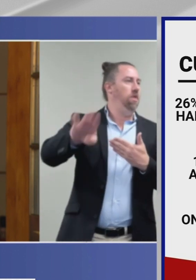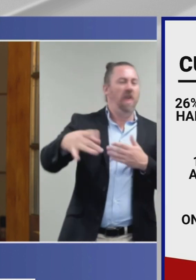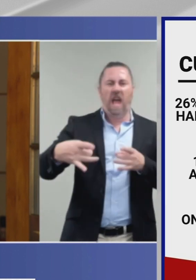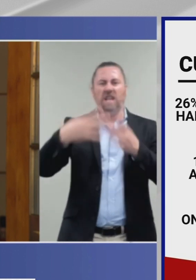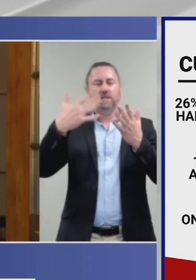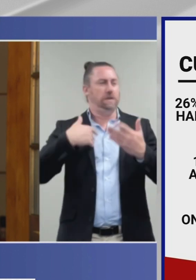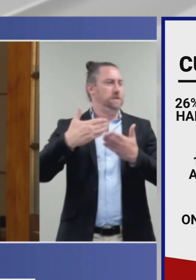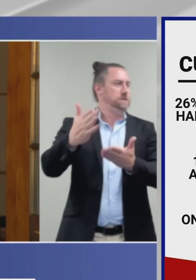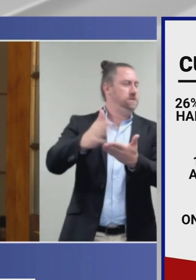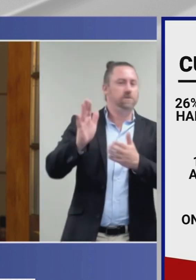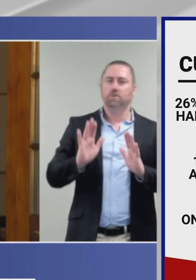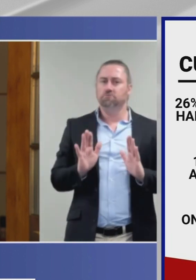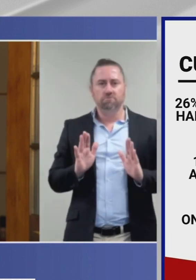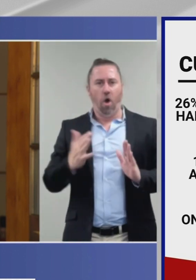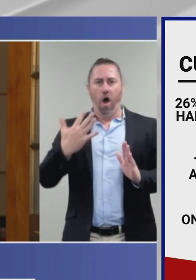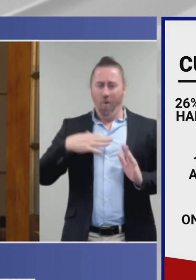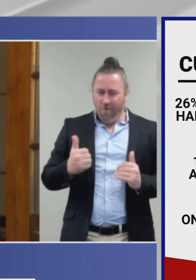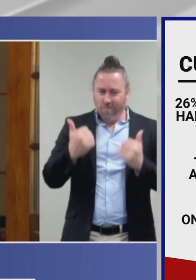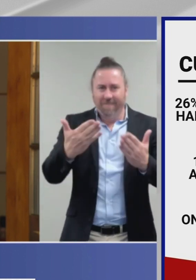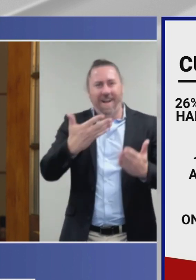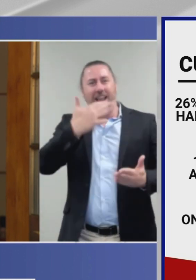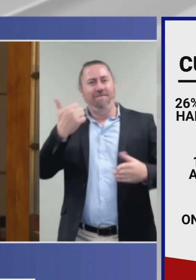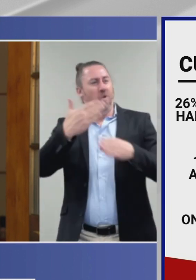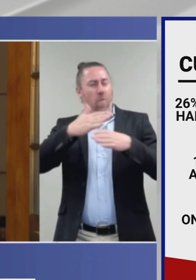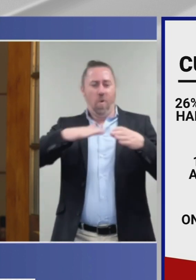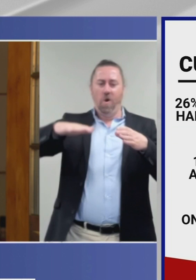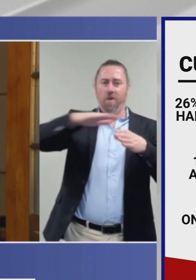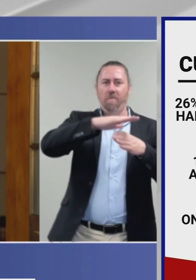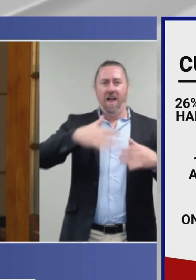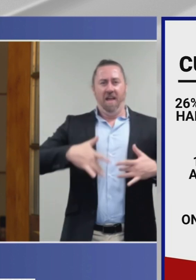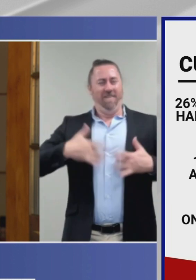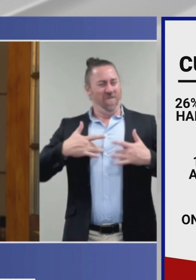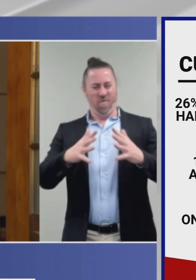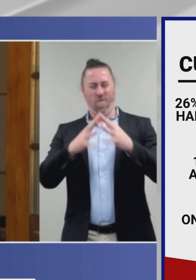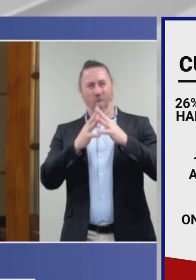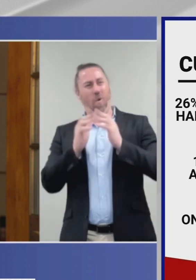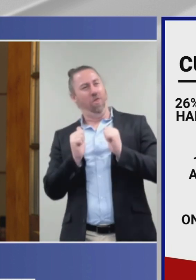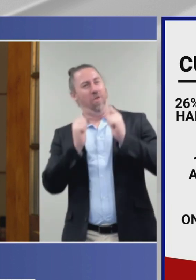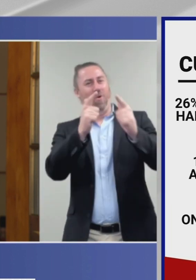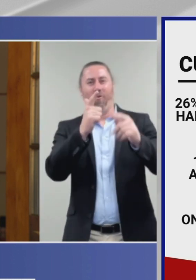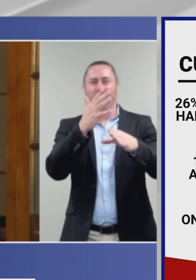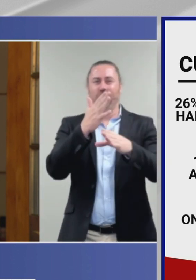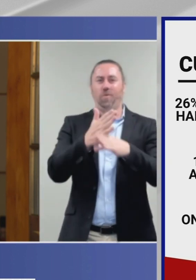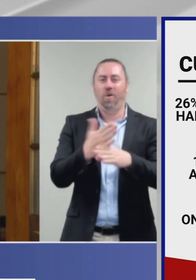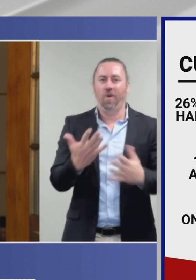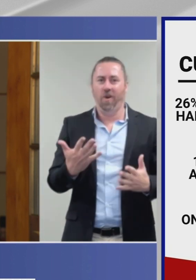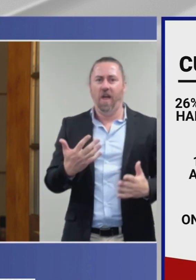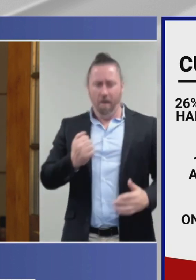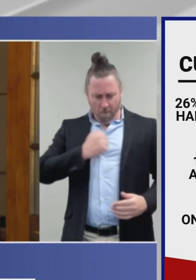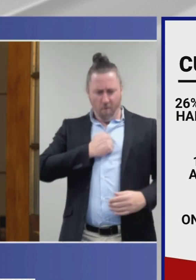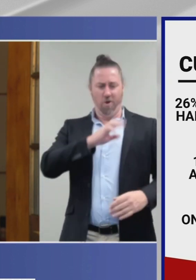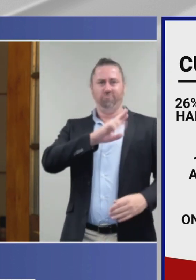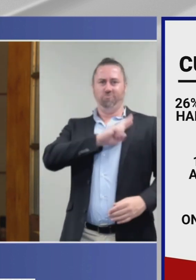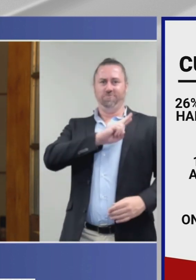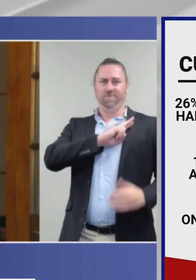here rewarding and positive, and it is a very positive experience for them. That's our responsibilities as employers, and